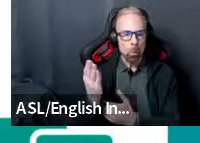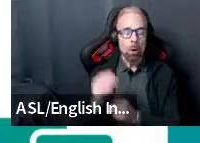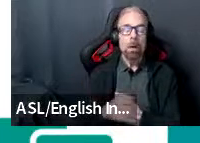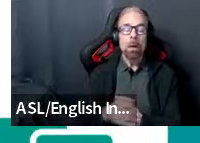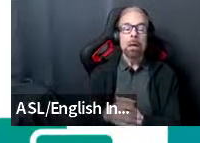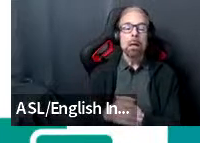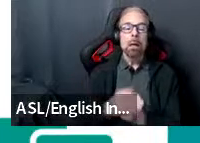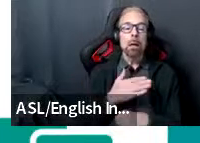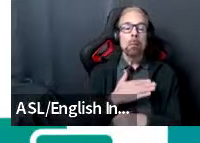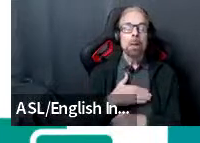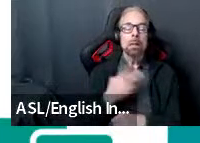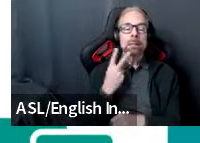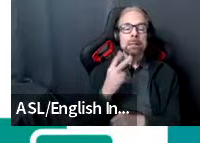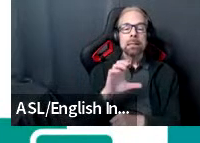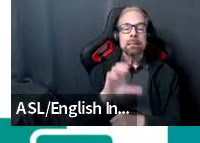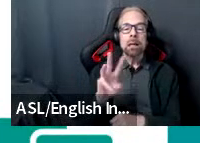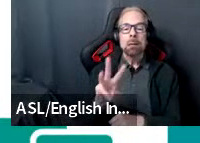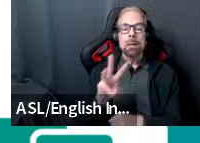see